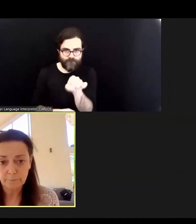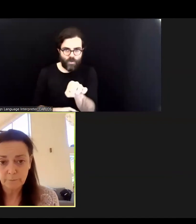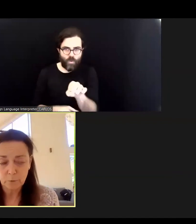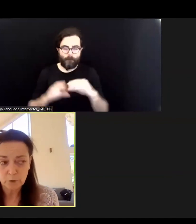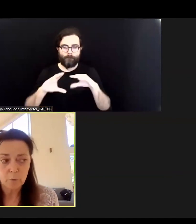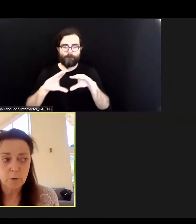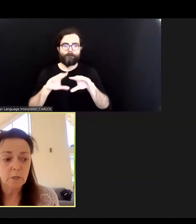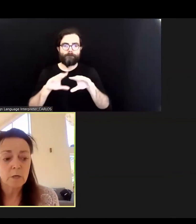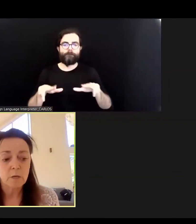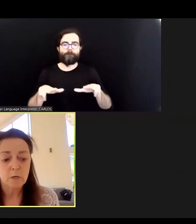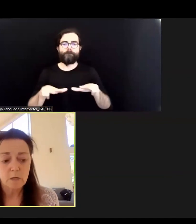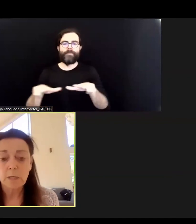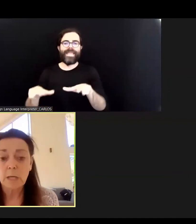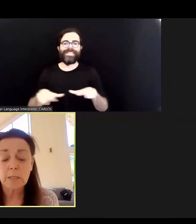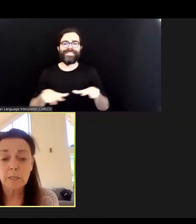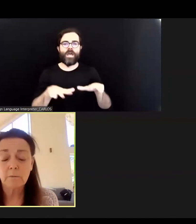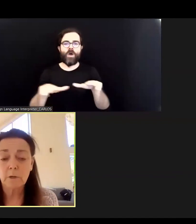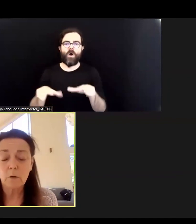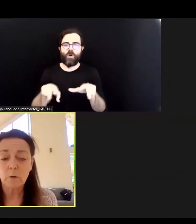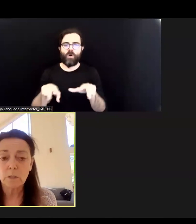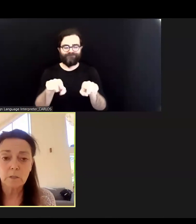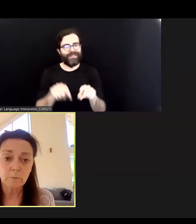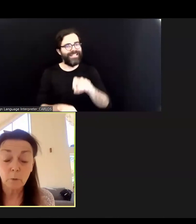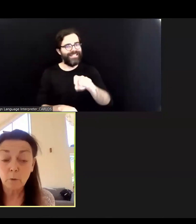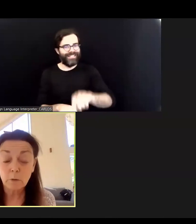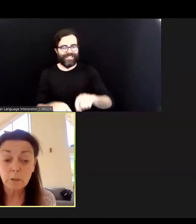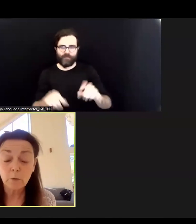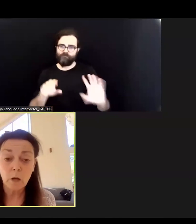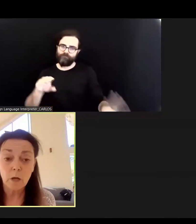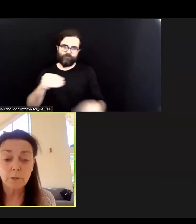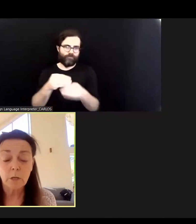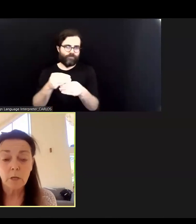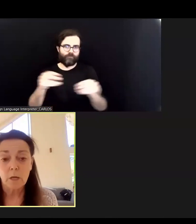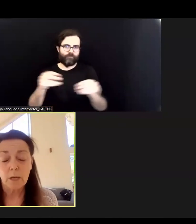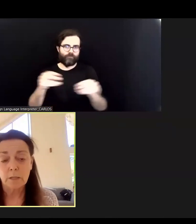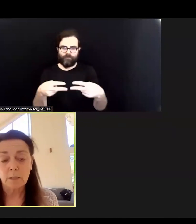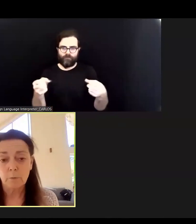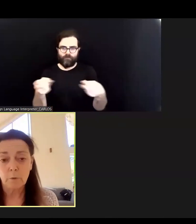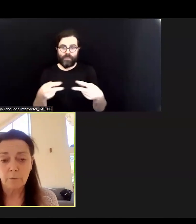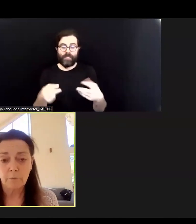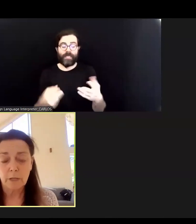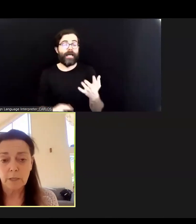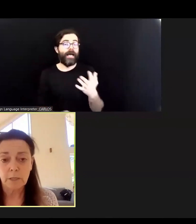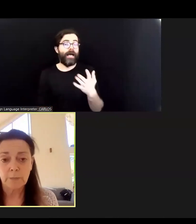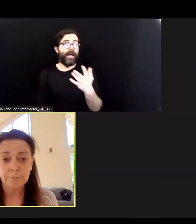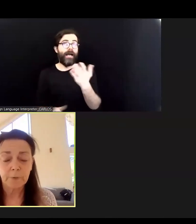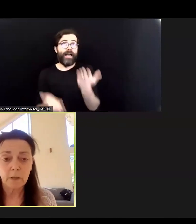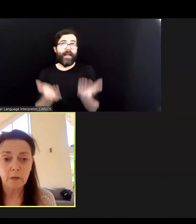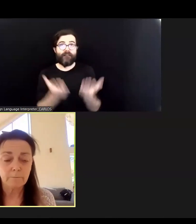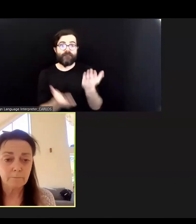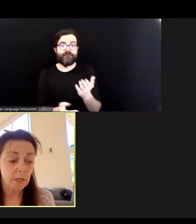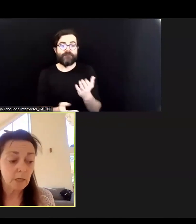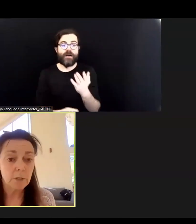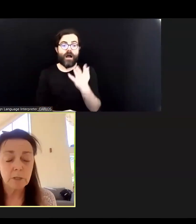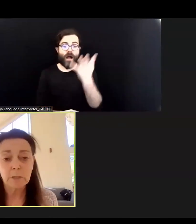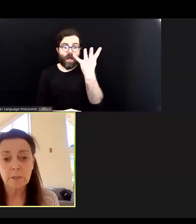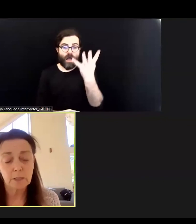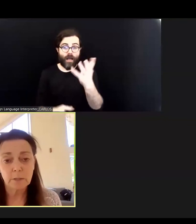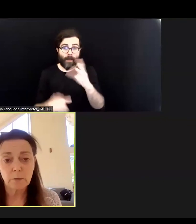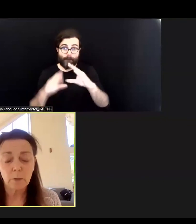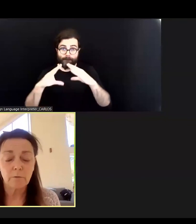So yes, thank you for the question. So in the countries where the Web Accessibility Directive is not taken out